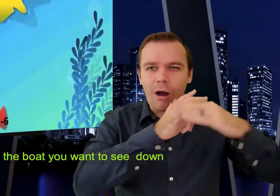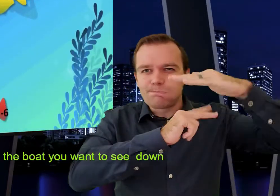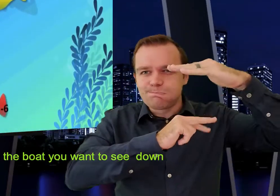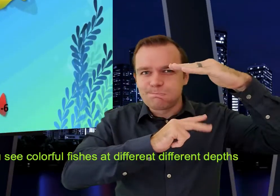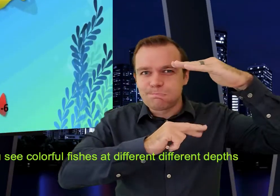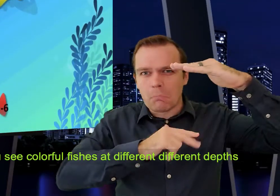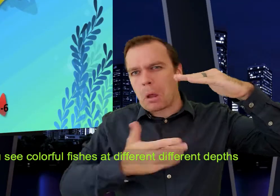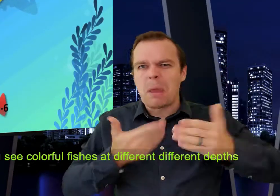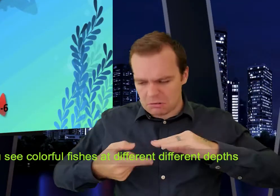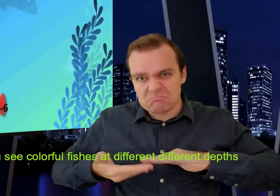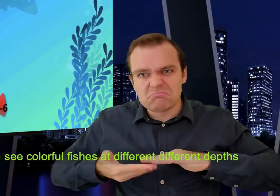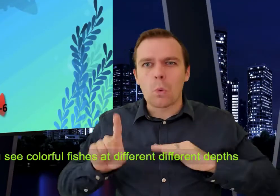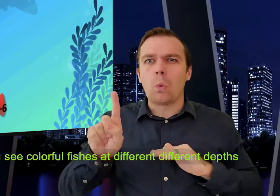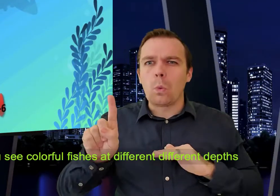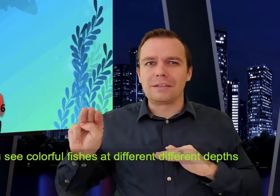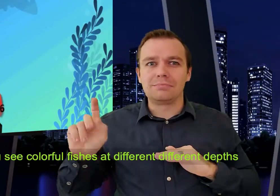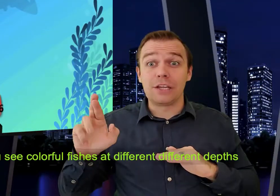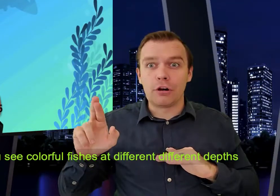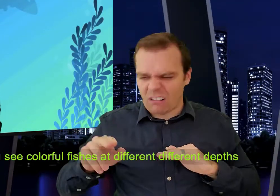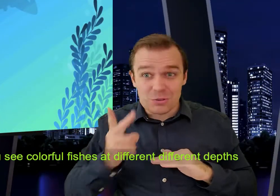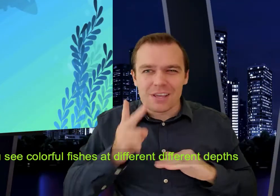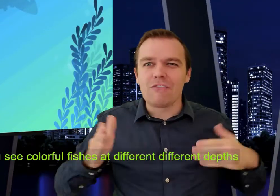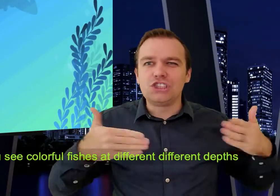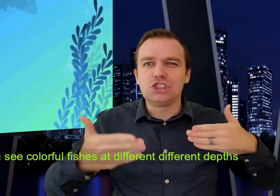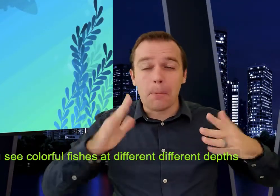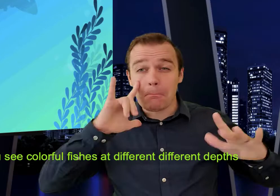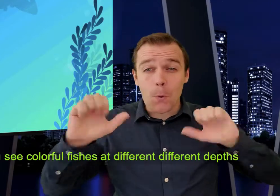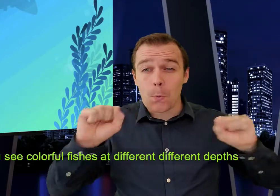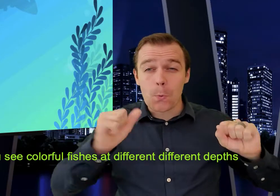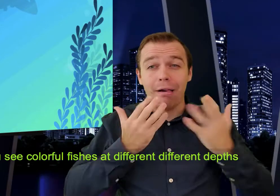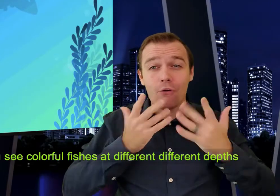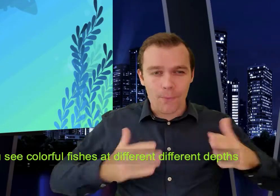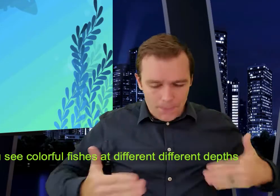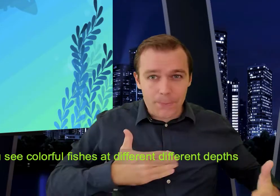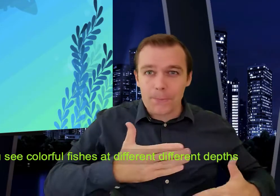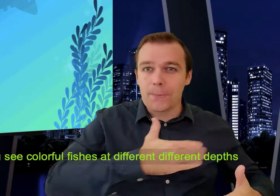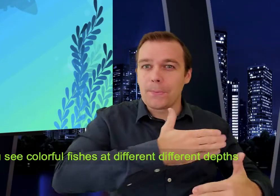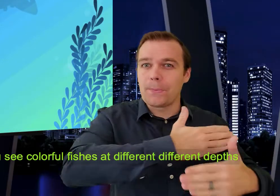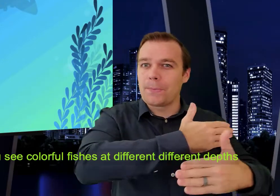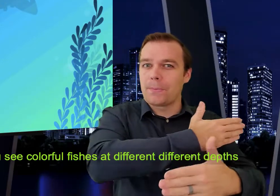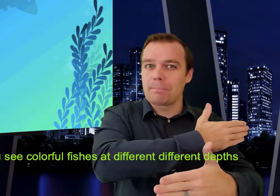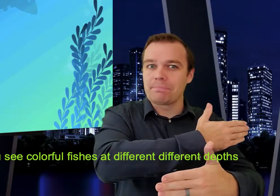diver at around 1 meter. Then you see colorful fishes.